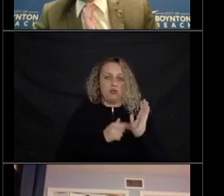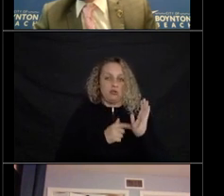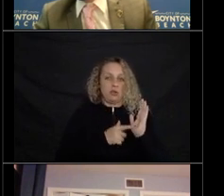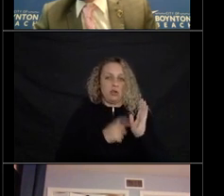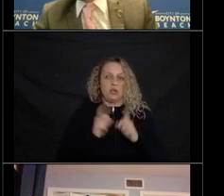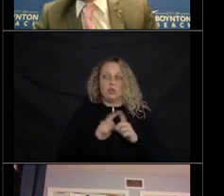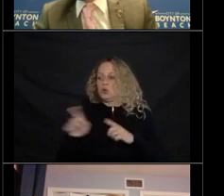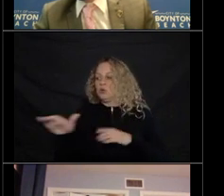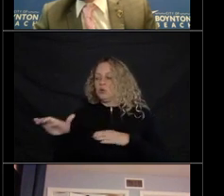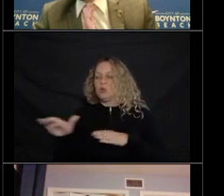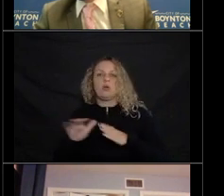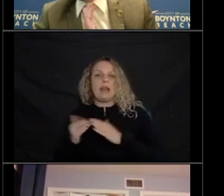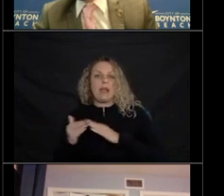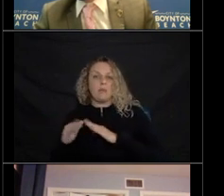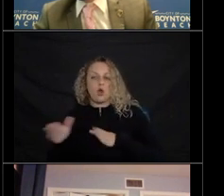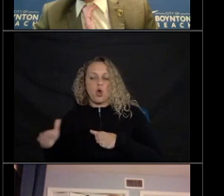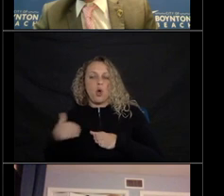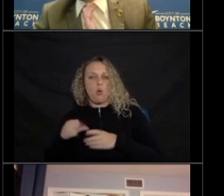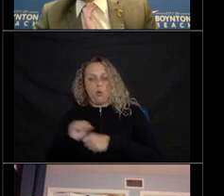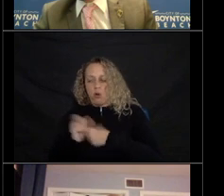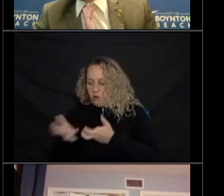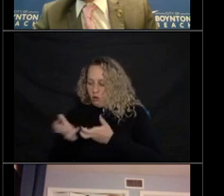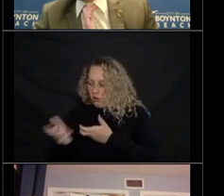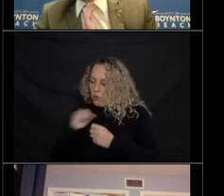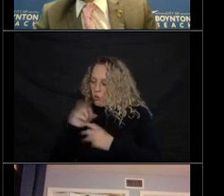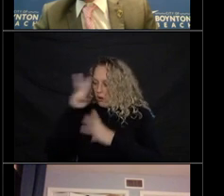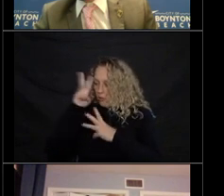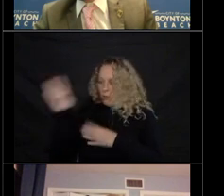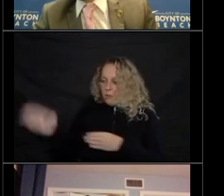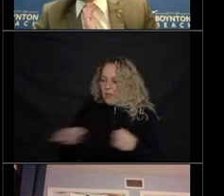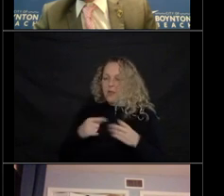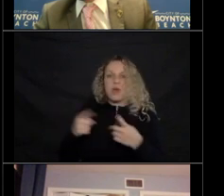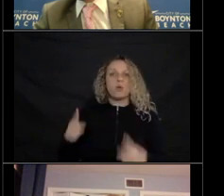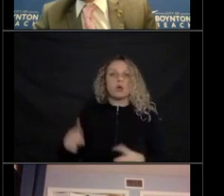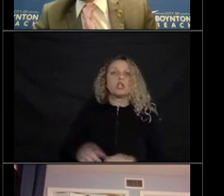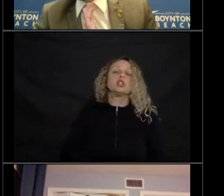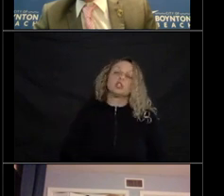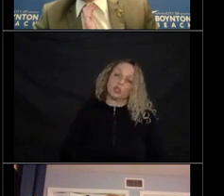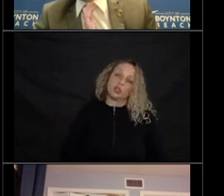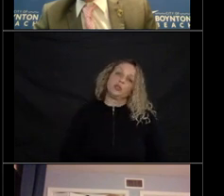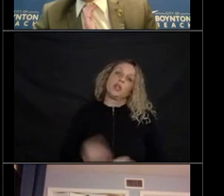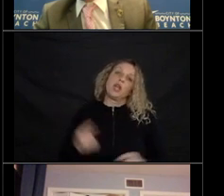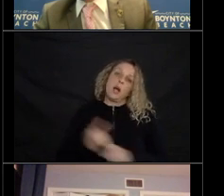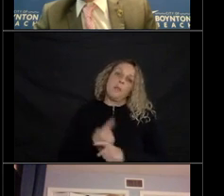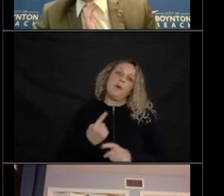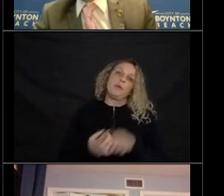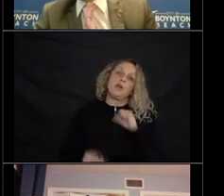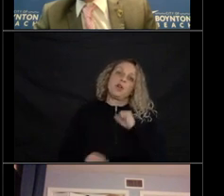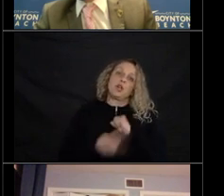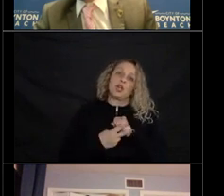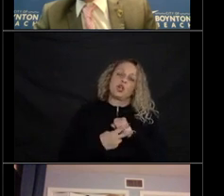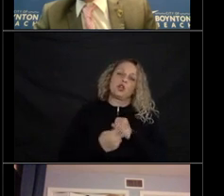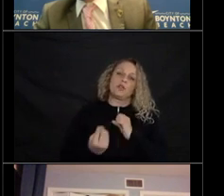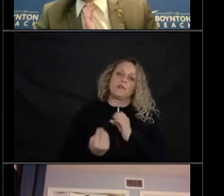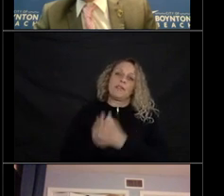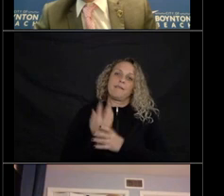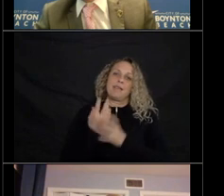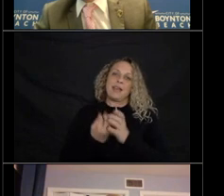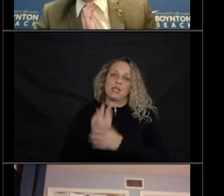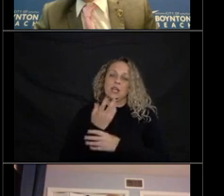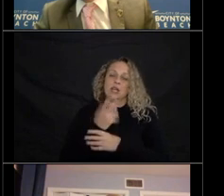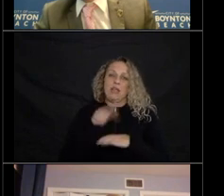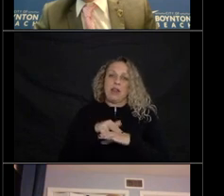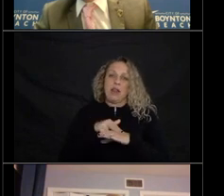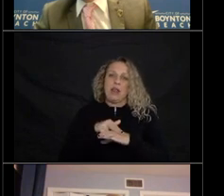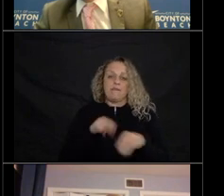the neighborhood, and we're going to work with the neighbors to come up with a plan that works, that appropriately conserves the vegetation and the native habitat